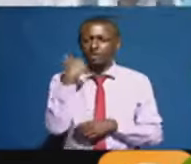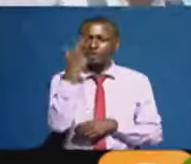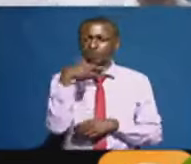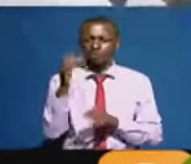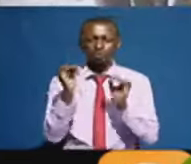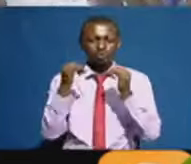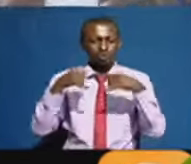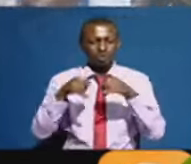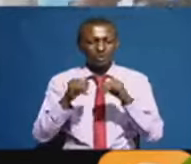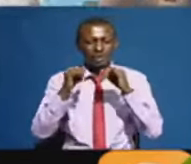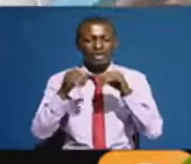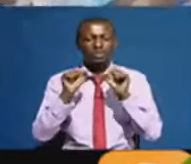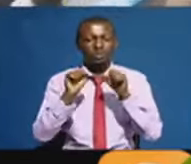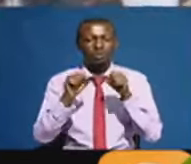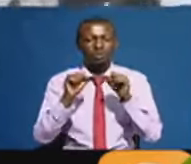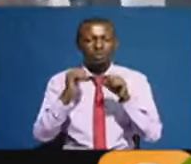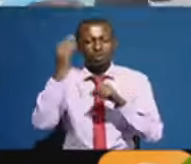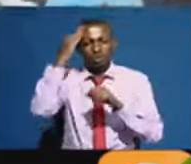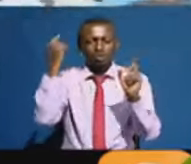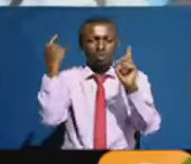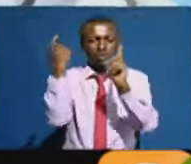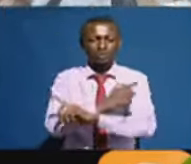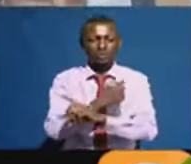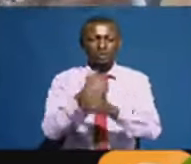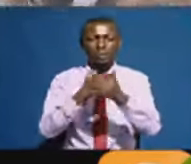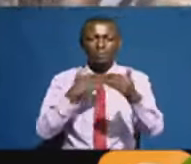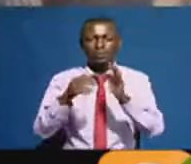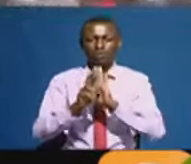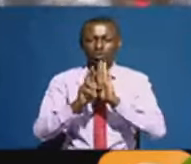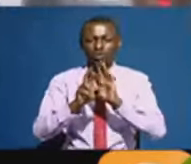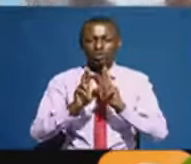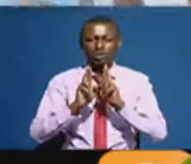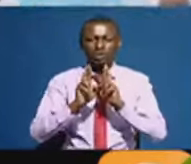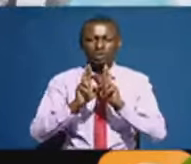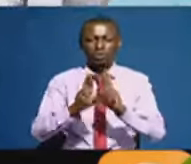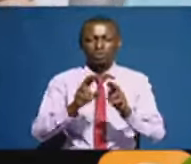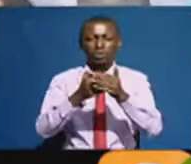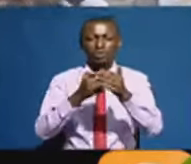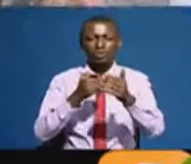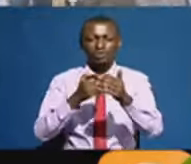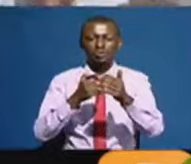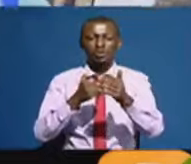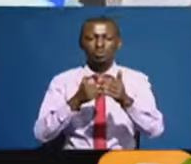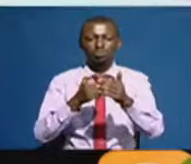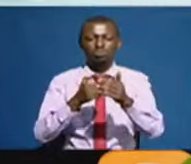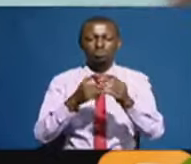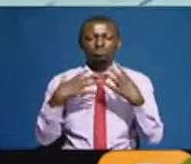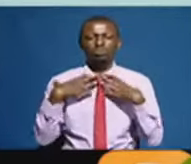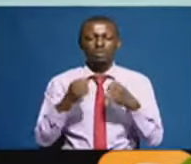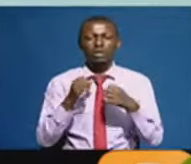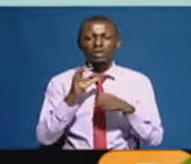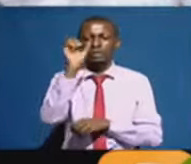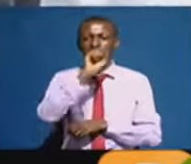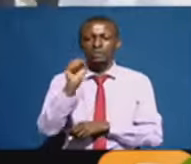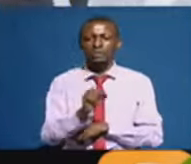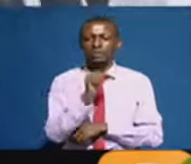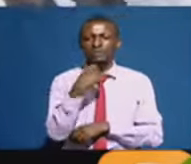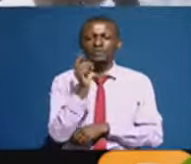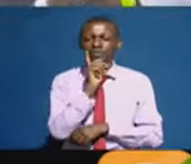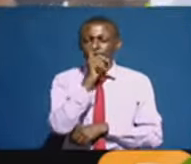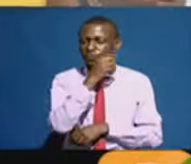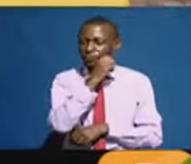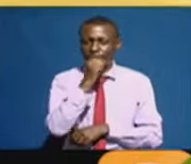the line, and I saw some reports about former CS Health trying to say that